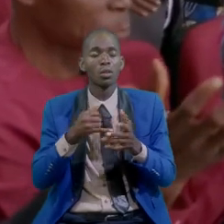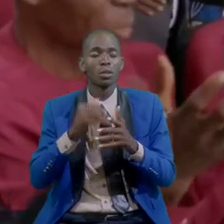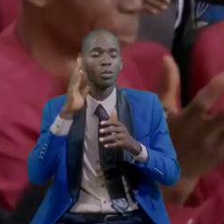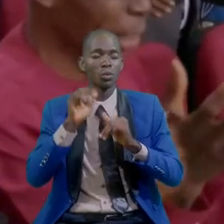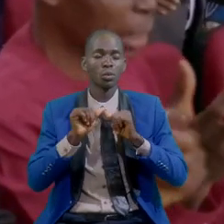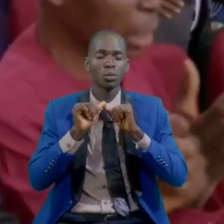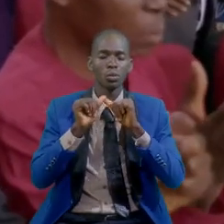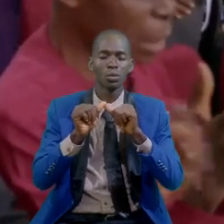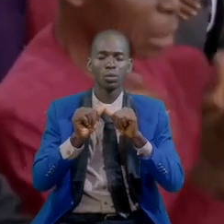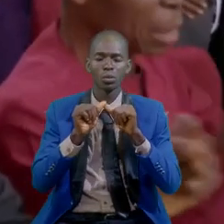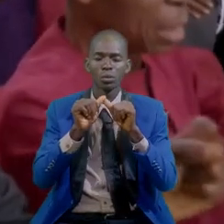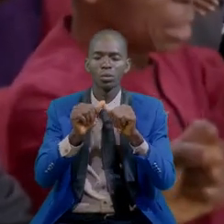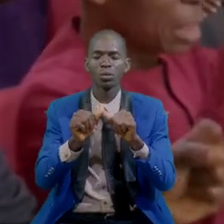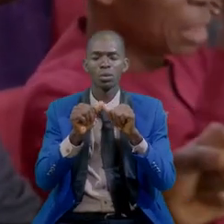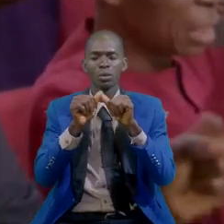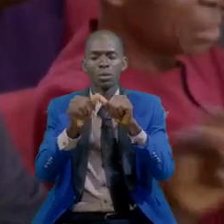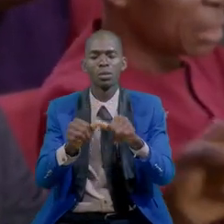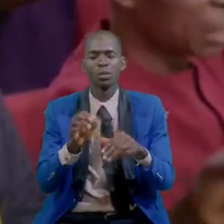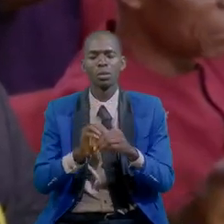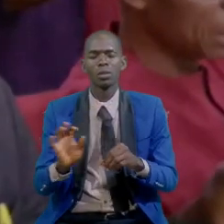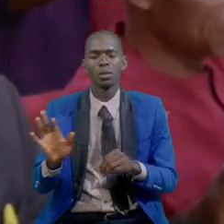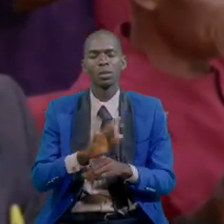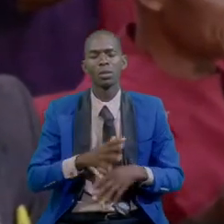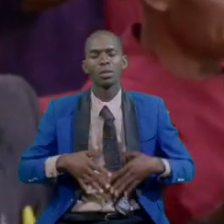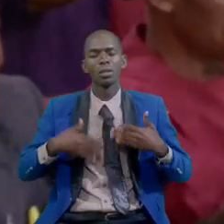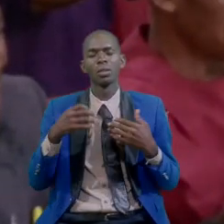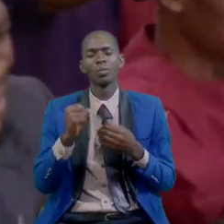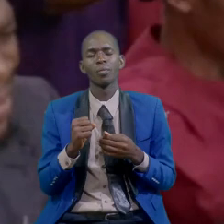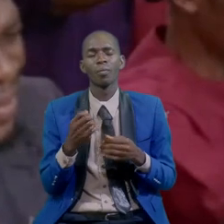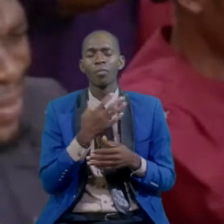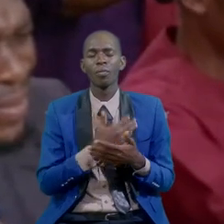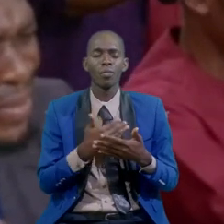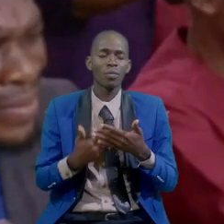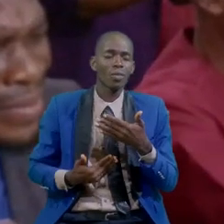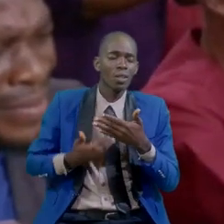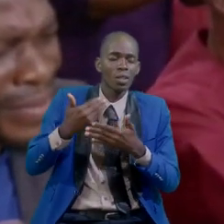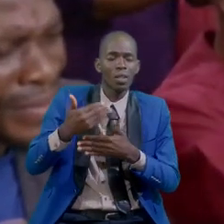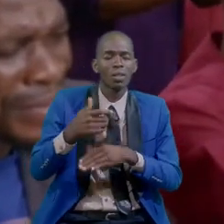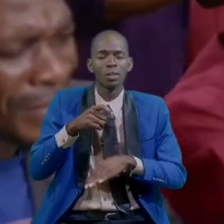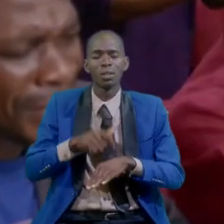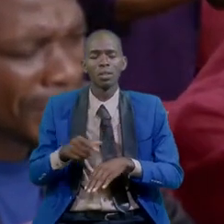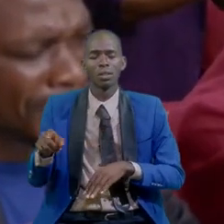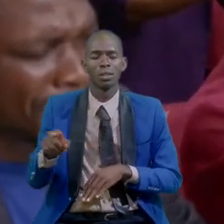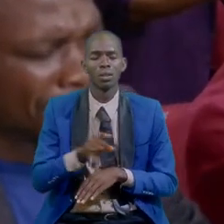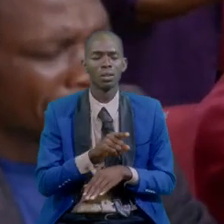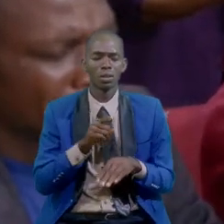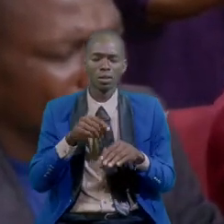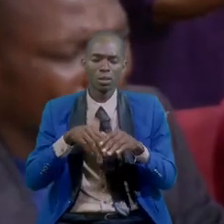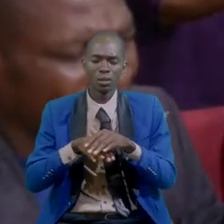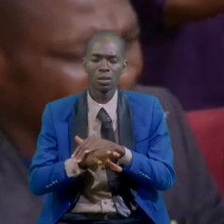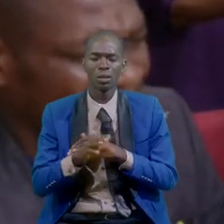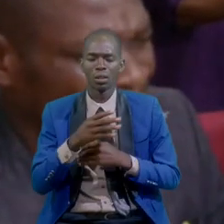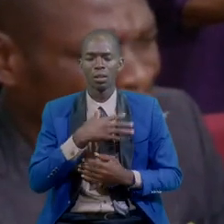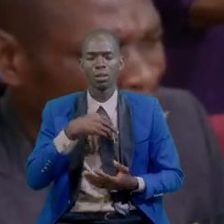on in their lives. And the next time they enter and they stand on